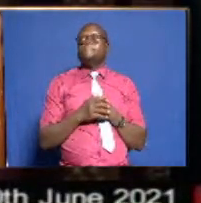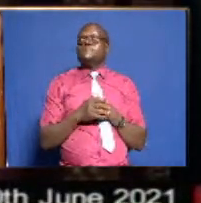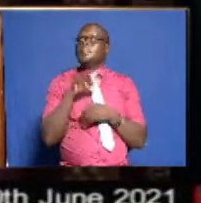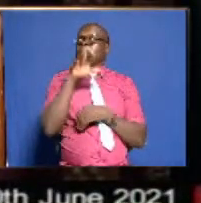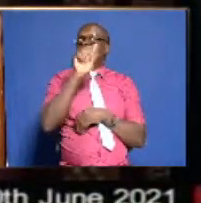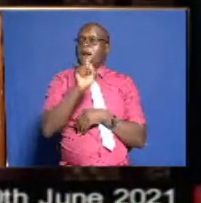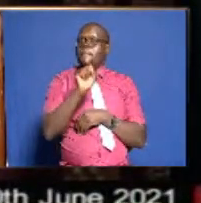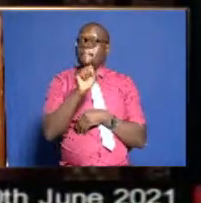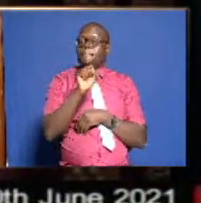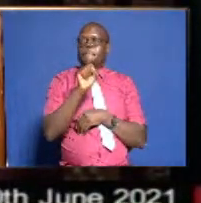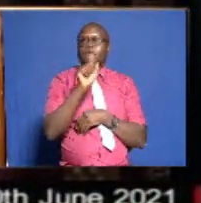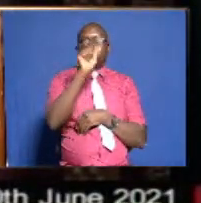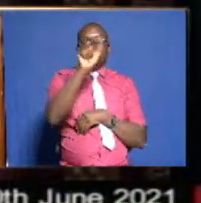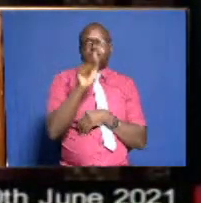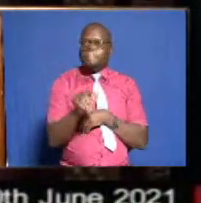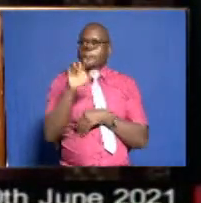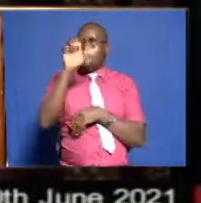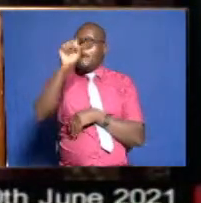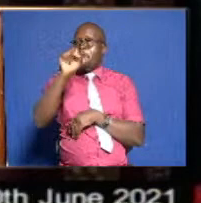5 minutes past five,